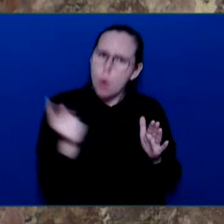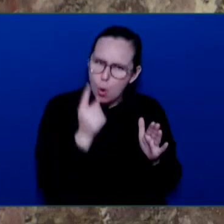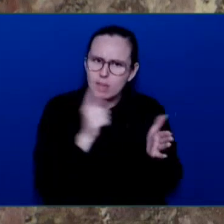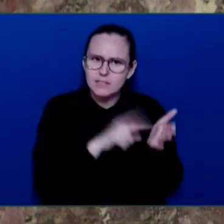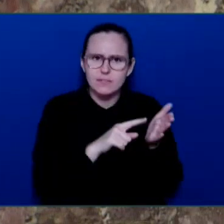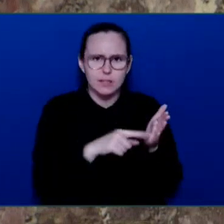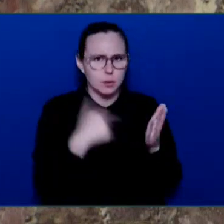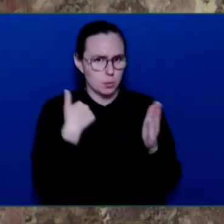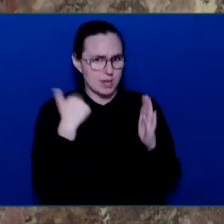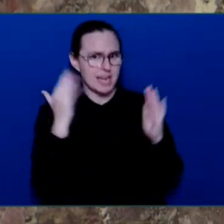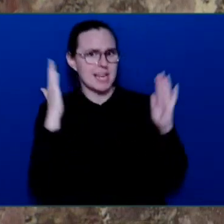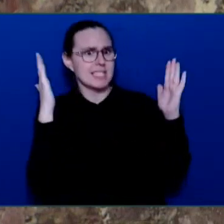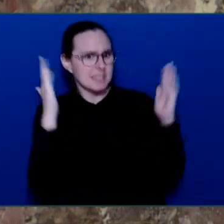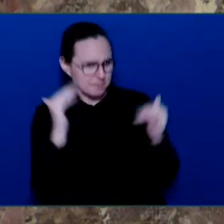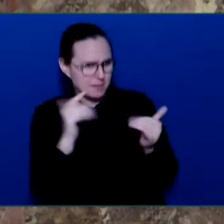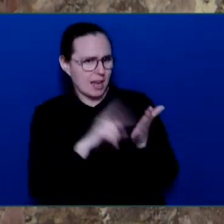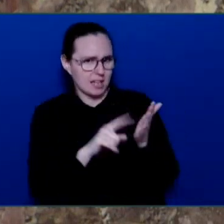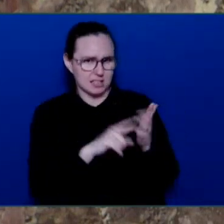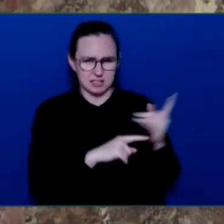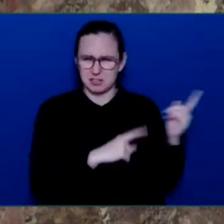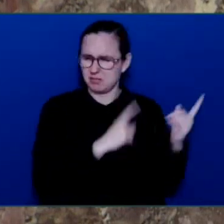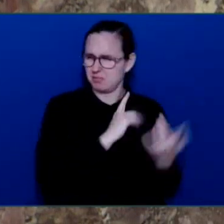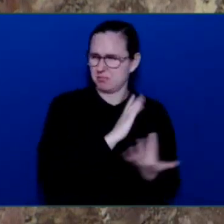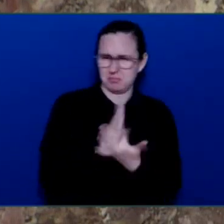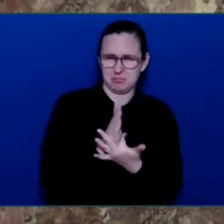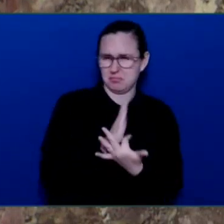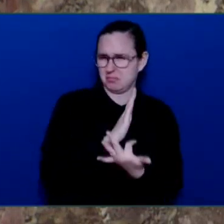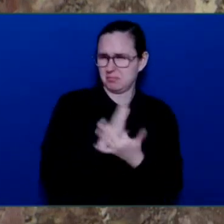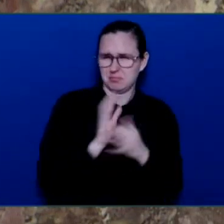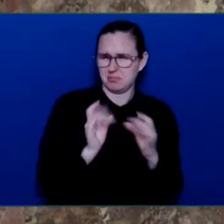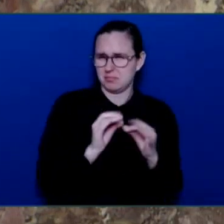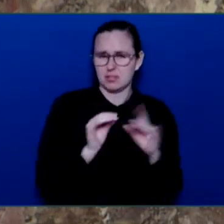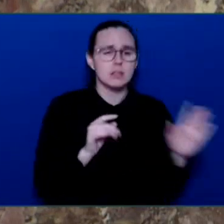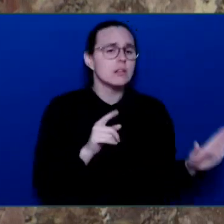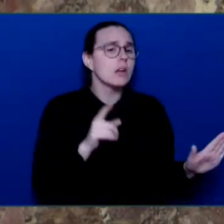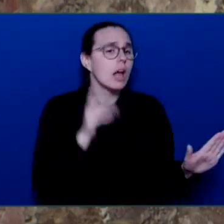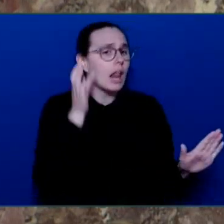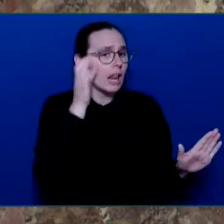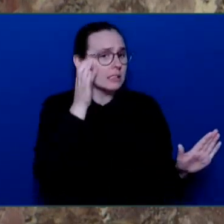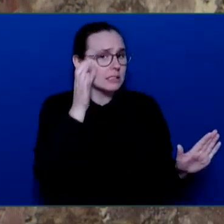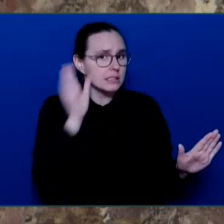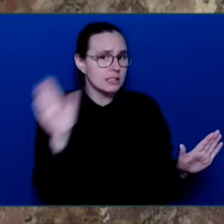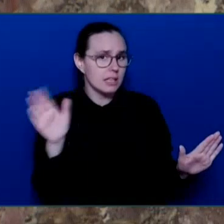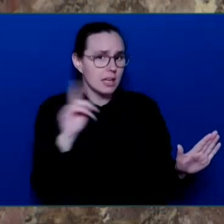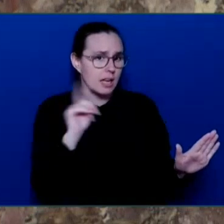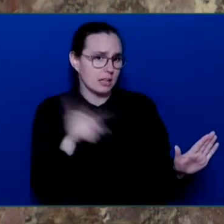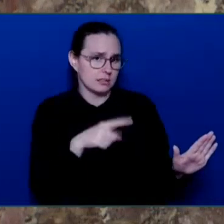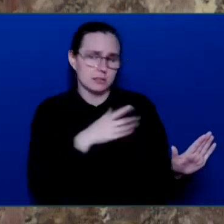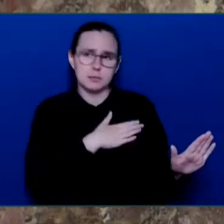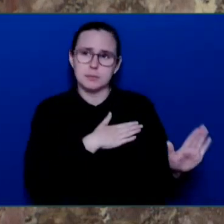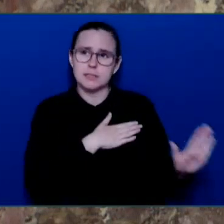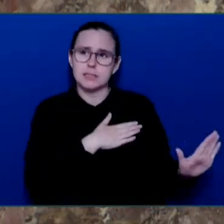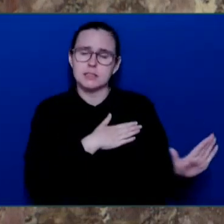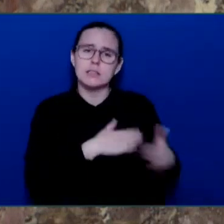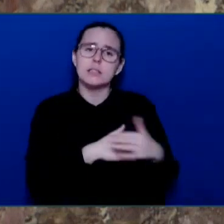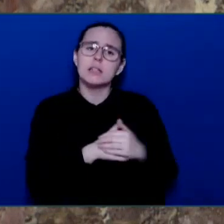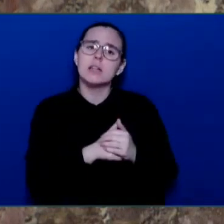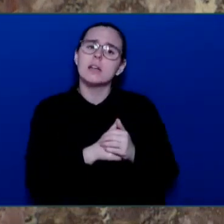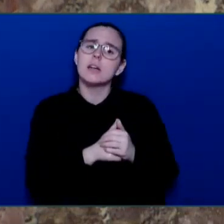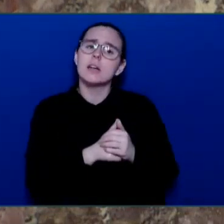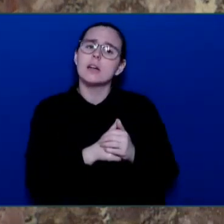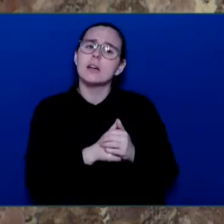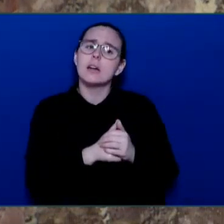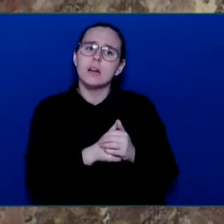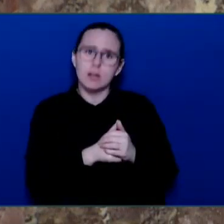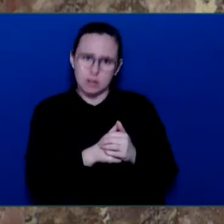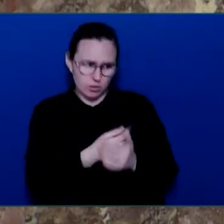let the Minister complete his answer, please. And I can tell the honourable member, because we had that meeting yesterday, that my ministry indicated they were going to